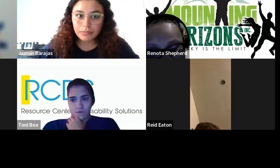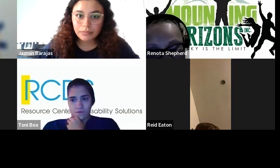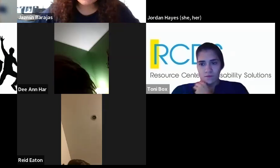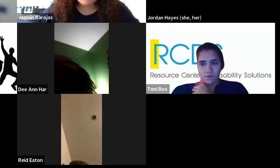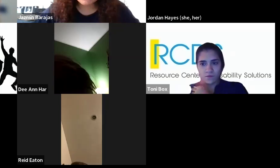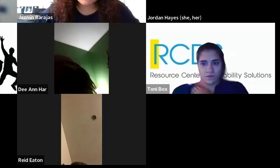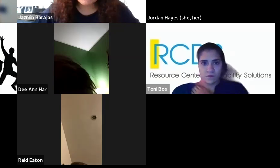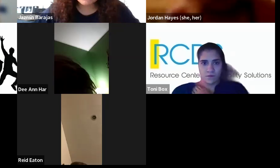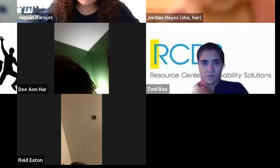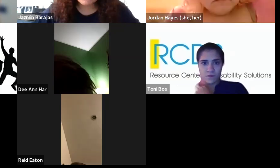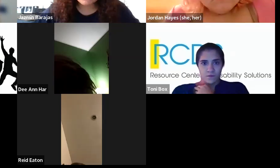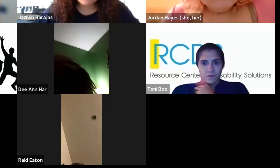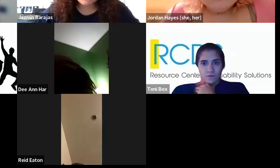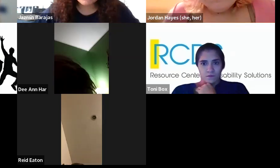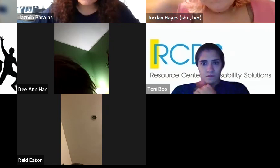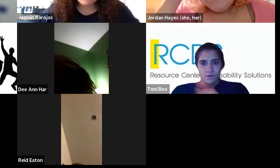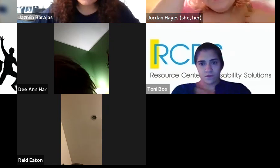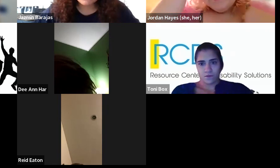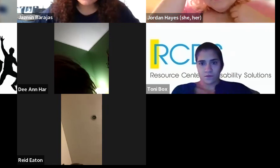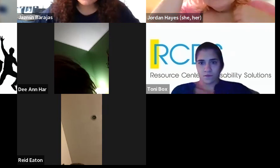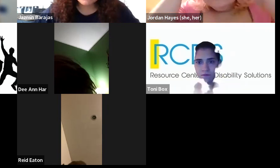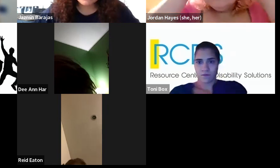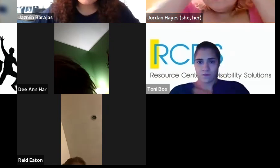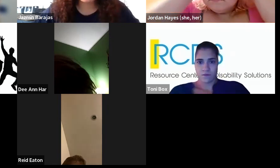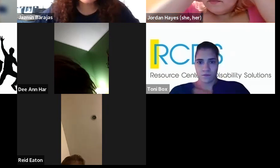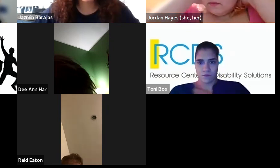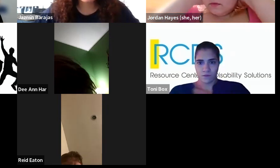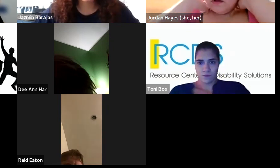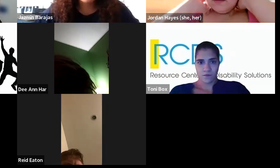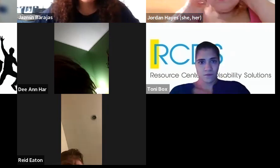gonna provide you for the CART for this session.